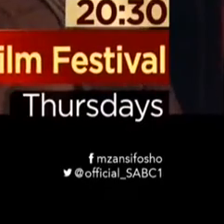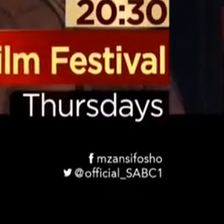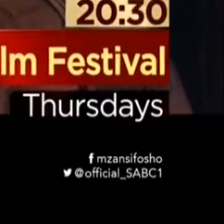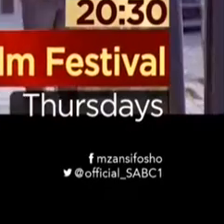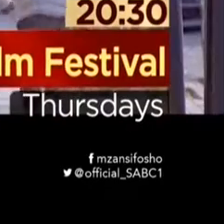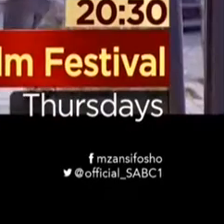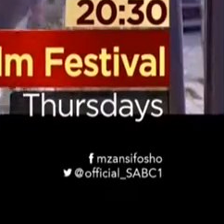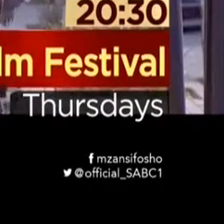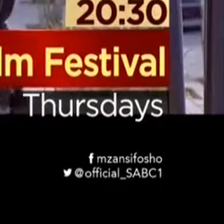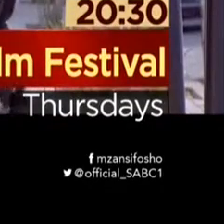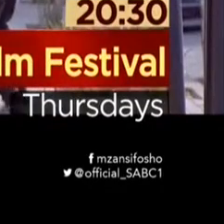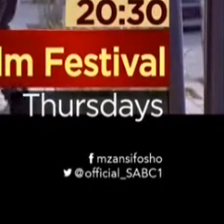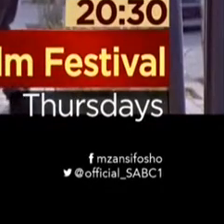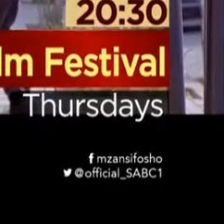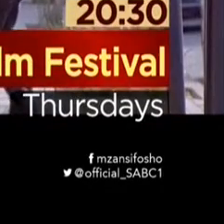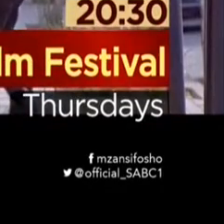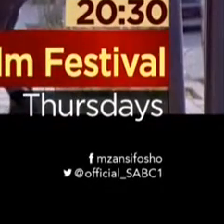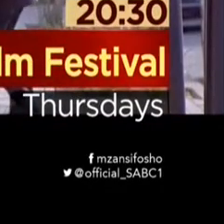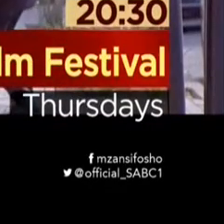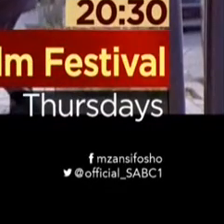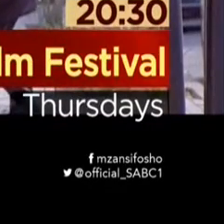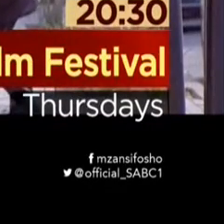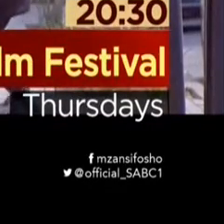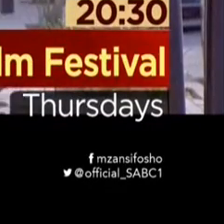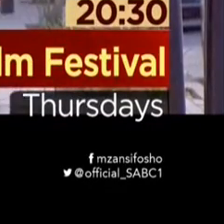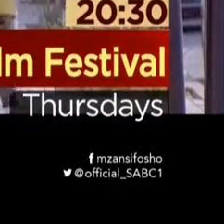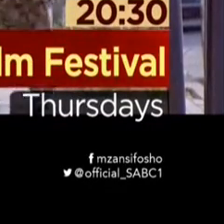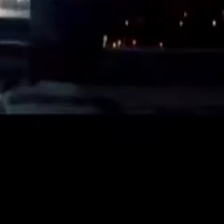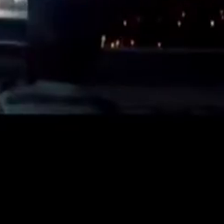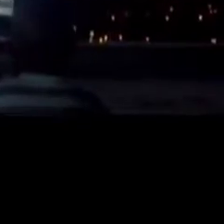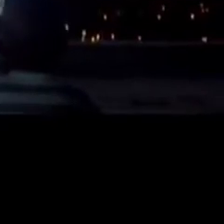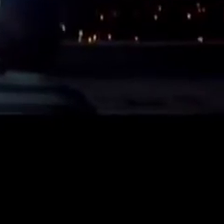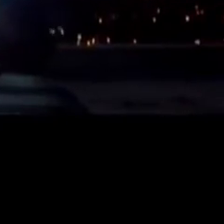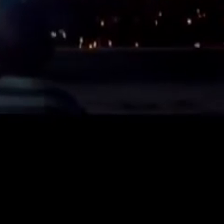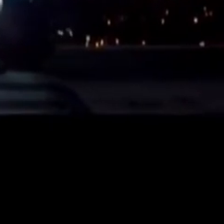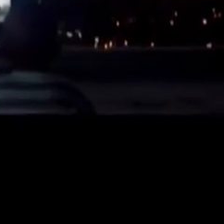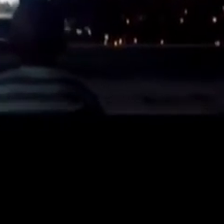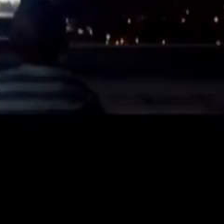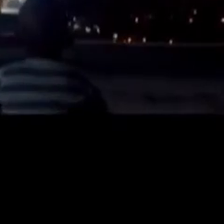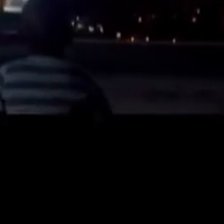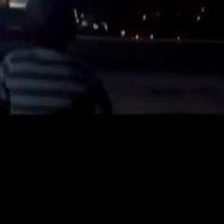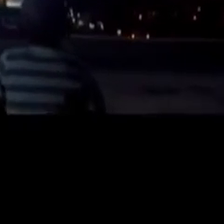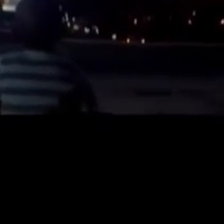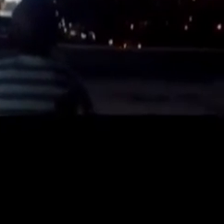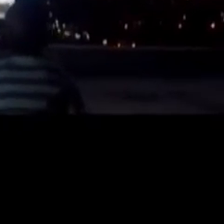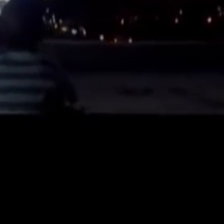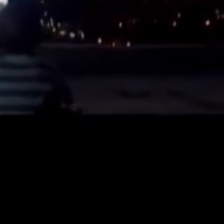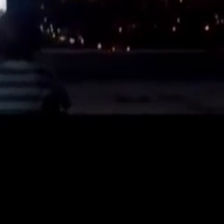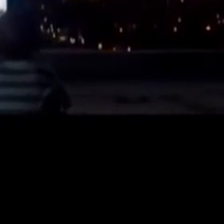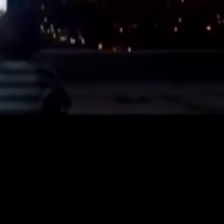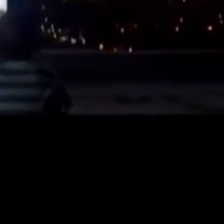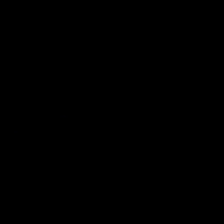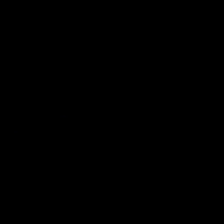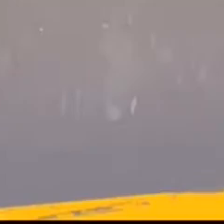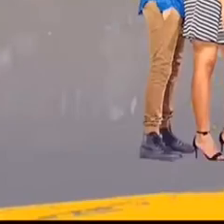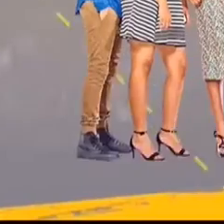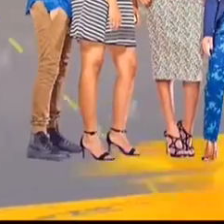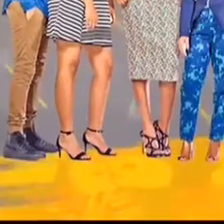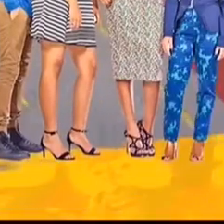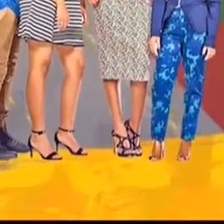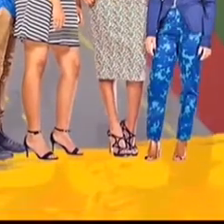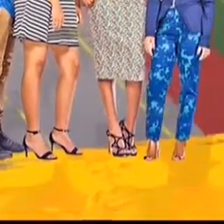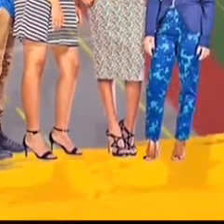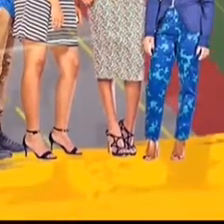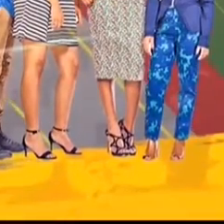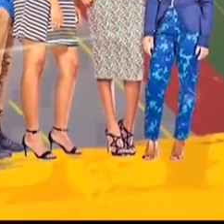Don't miss the NFVF Film Festival every Thursday night at 8:30 on SABC 1, where life and TV are